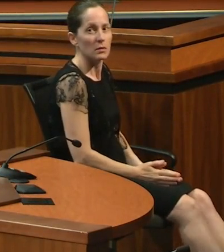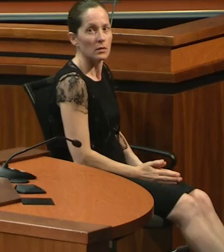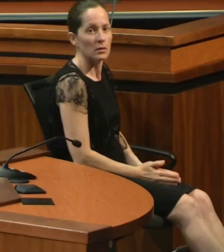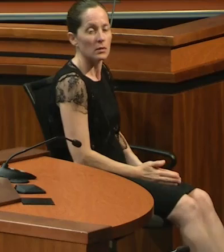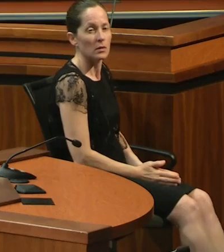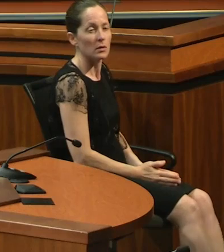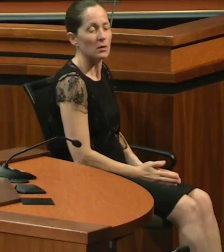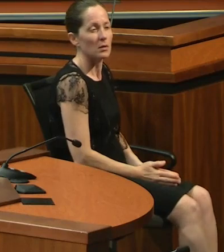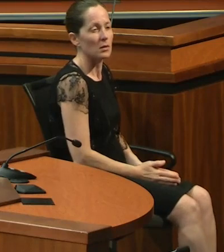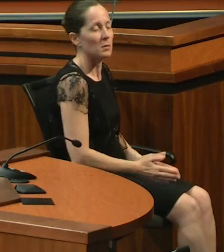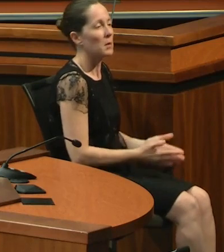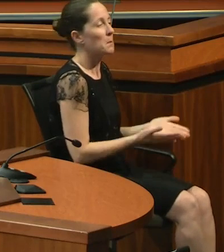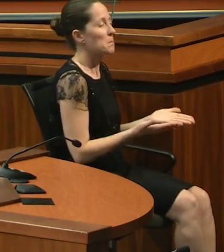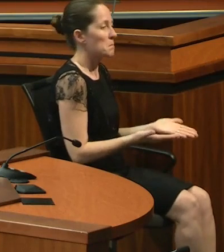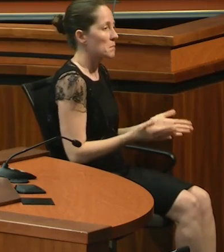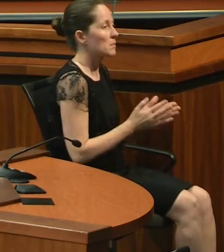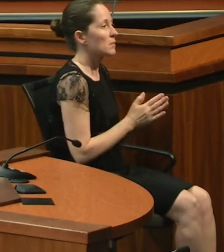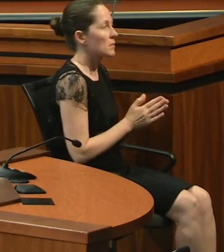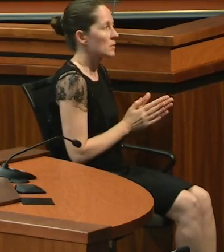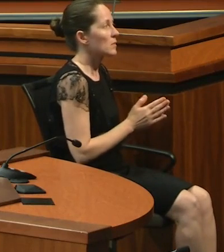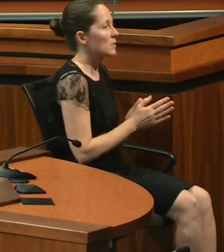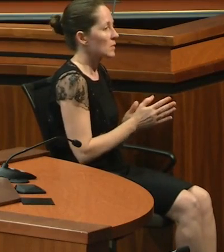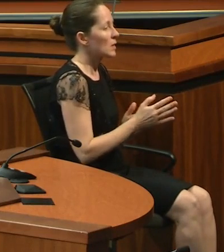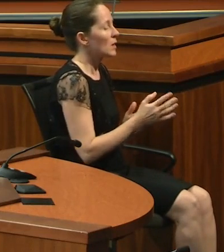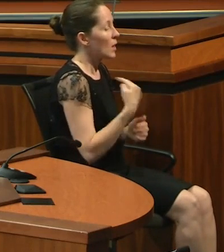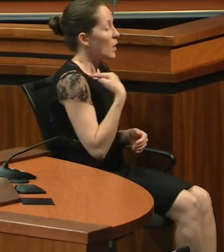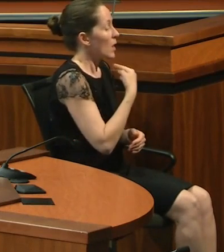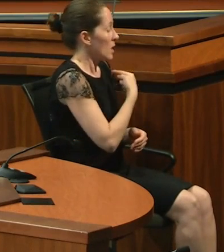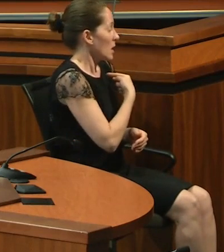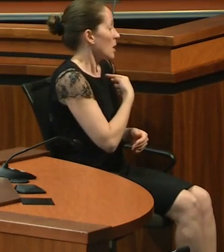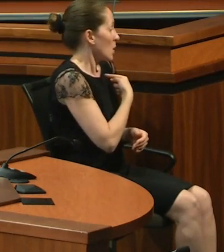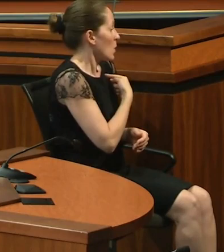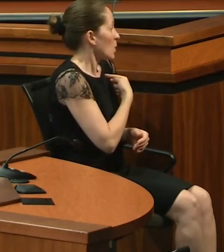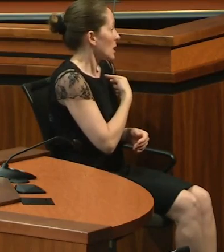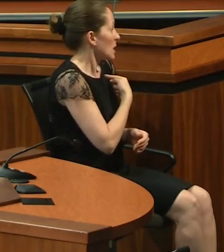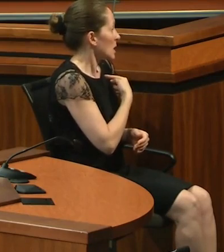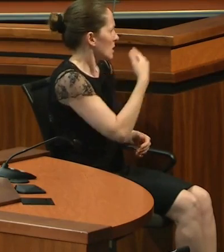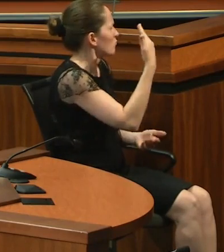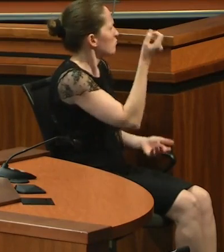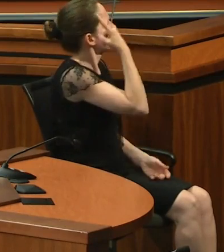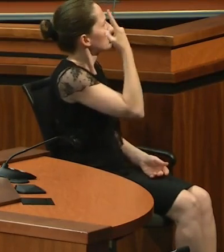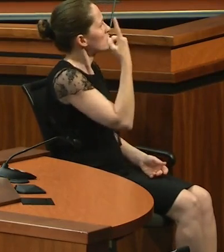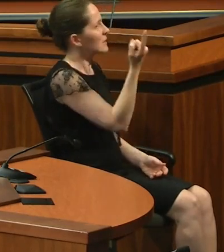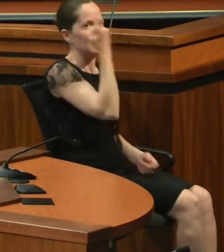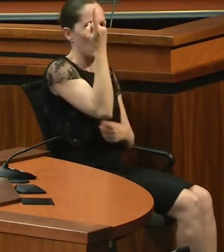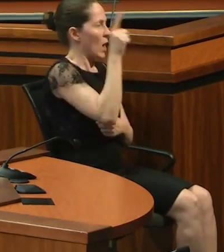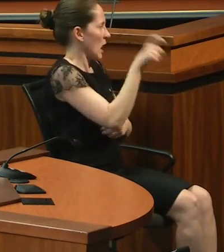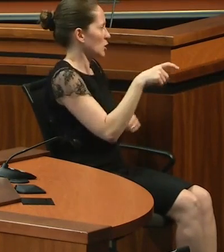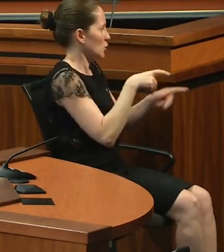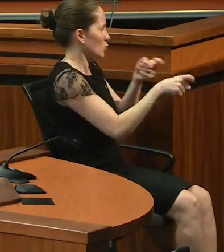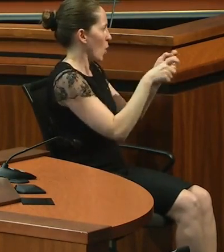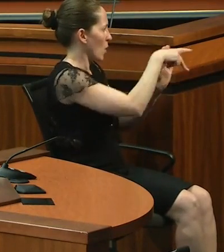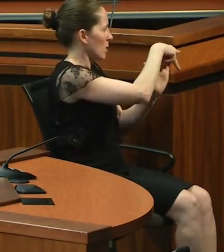knowing that what we need to do goes well beyond controlling development. It's controlling development and then so much more. This study really focused on the so